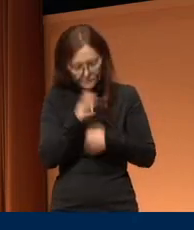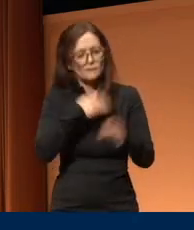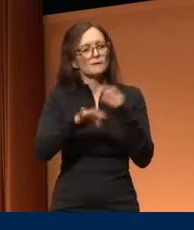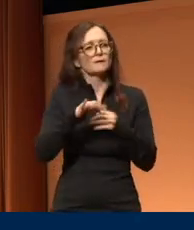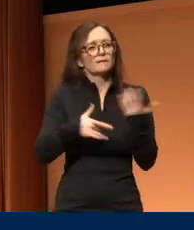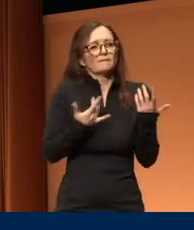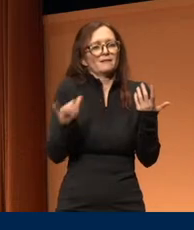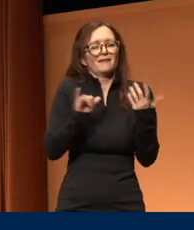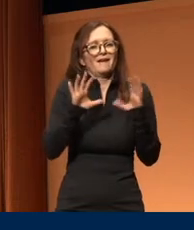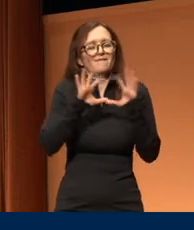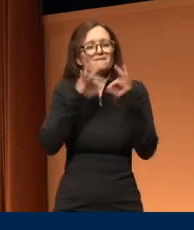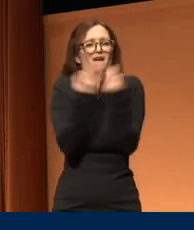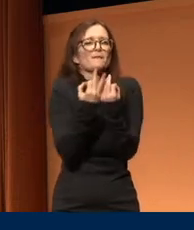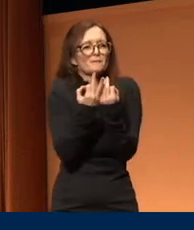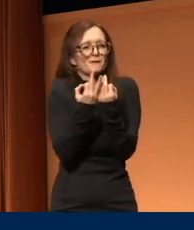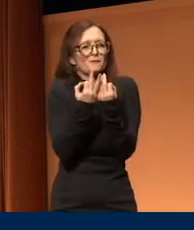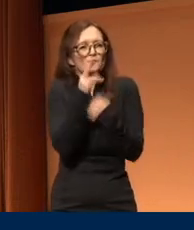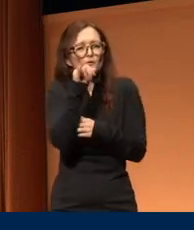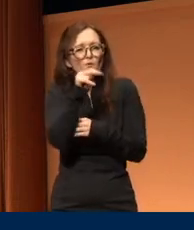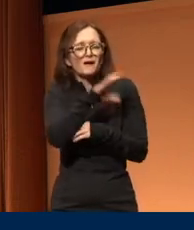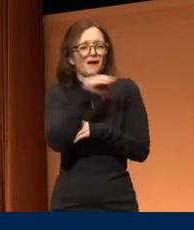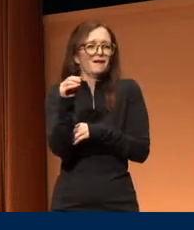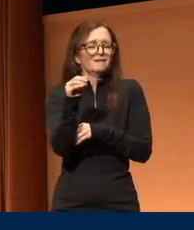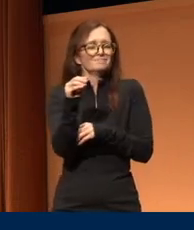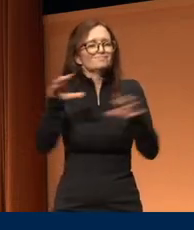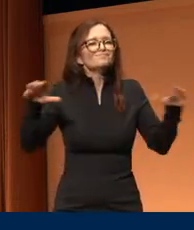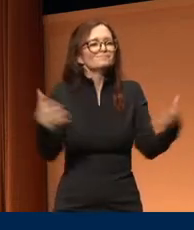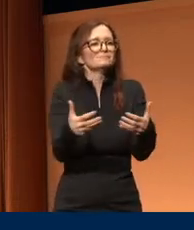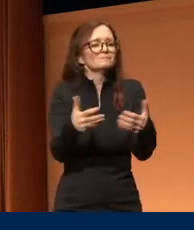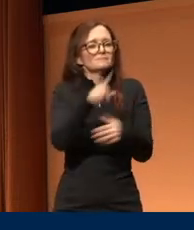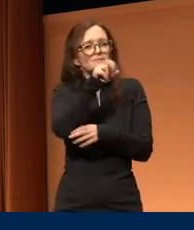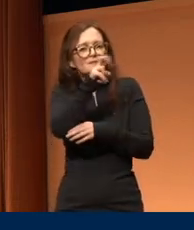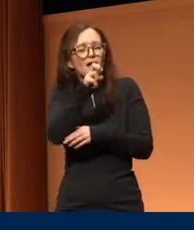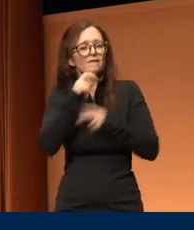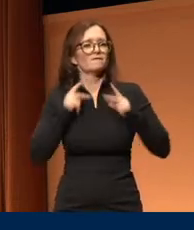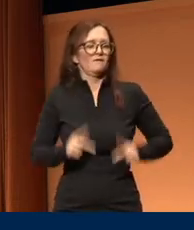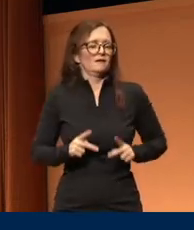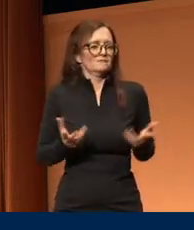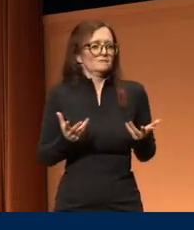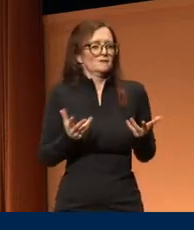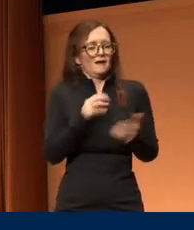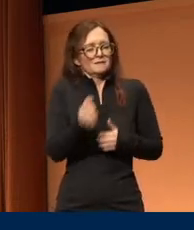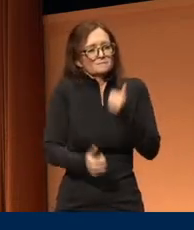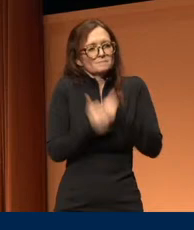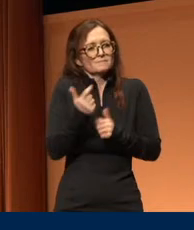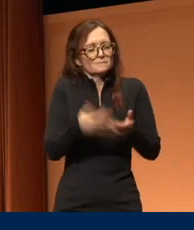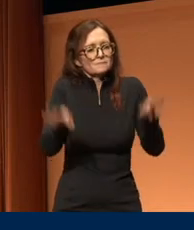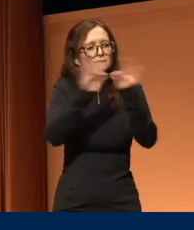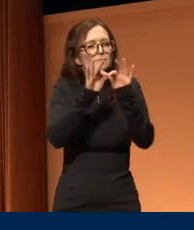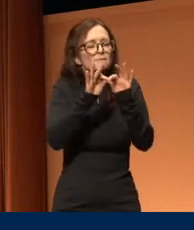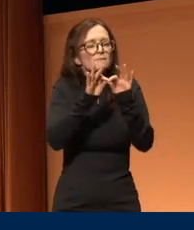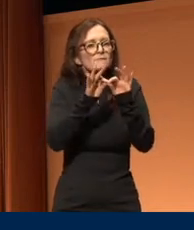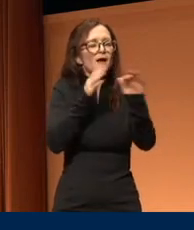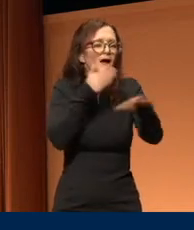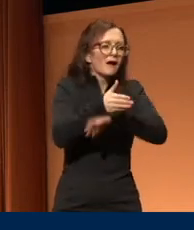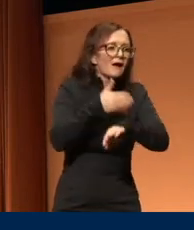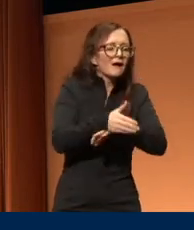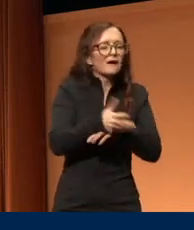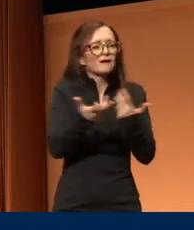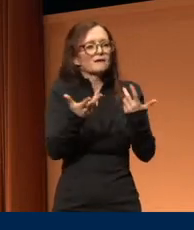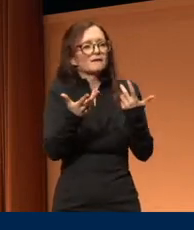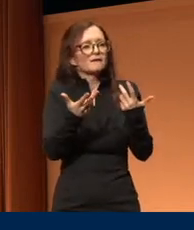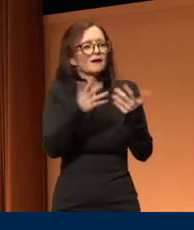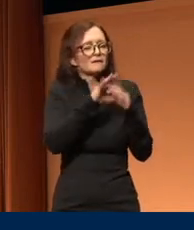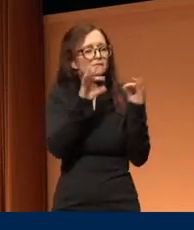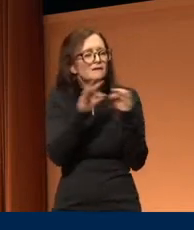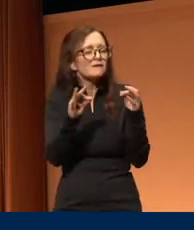this felt like a family reunion. The whole day was like that. Lots of physical hugs and touches, greetings by name, laughter, gentle remarks,